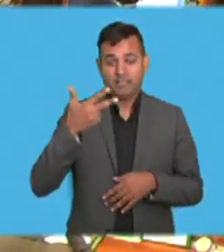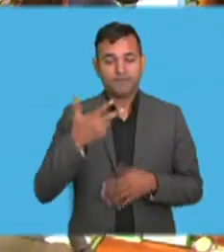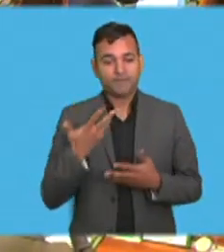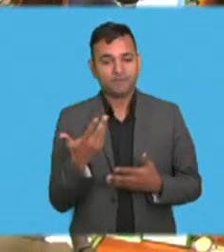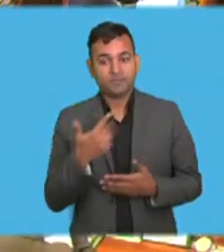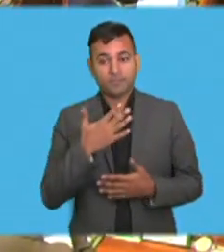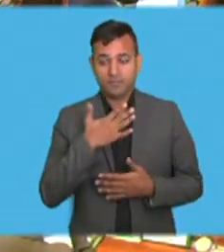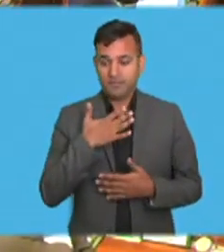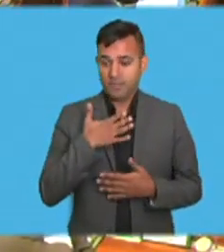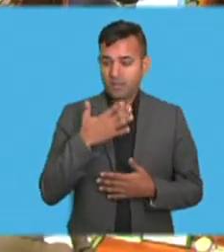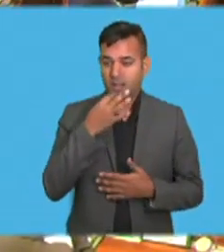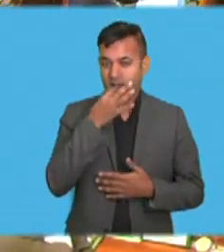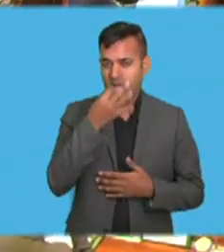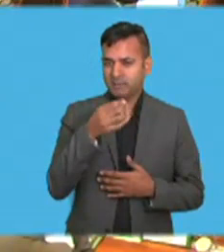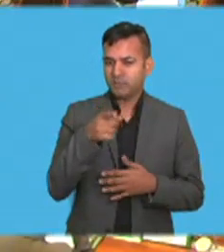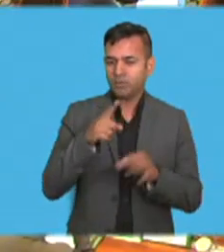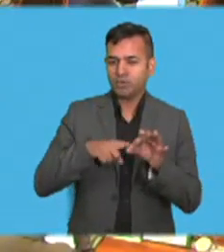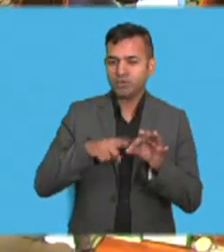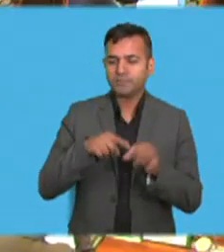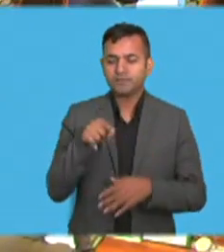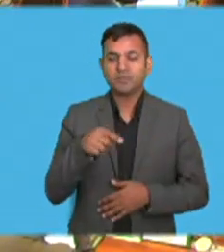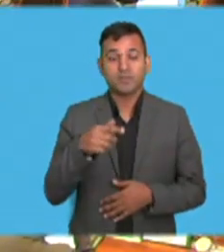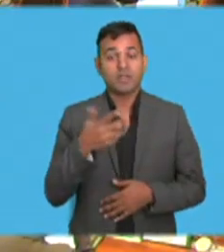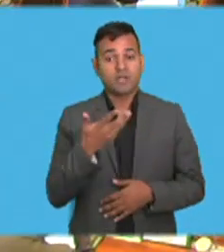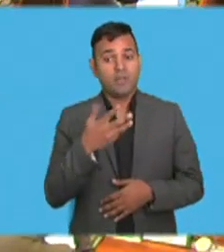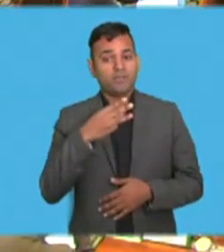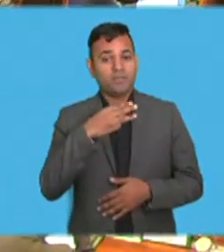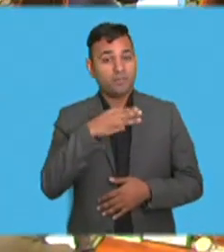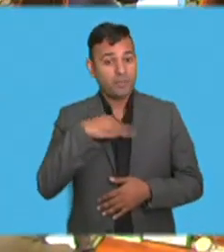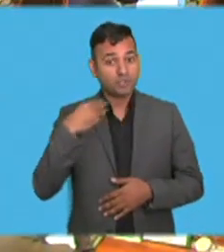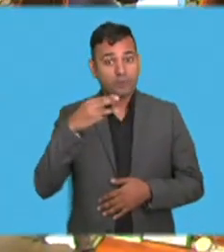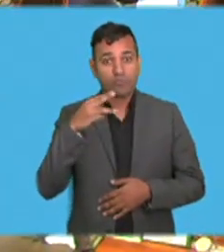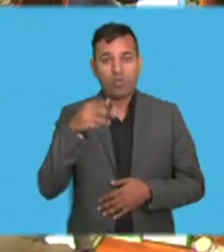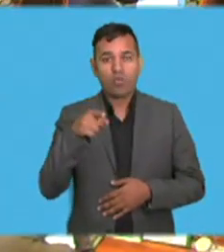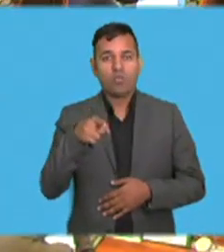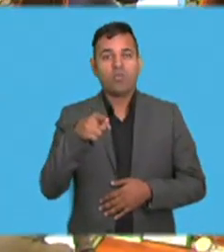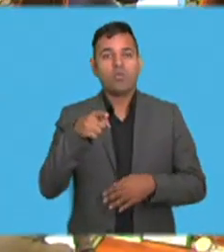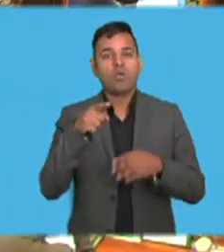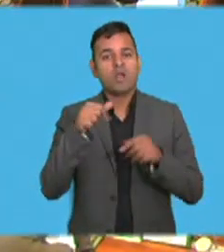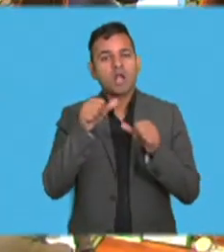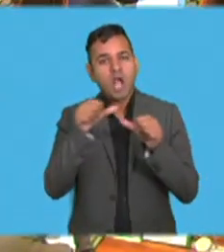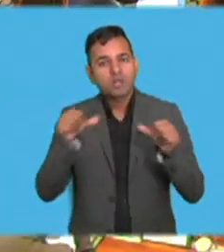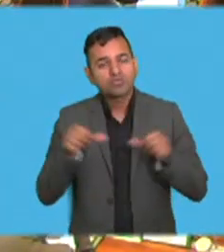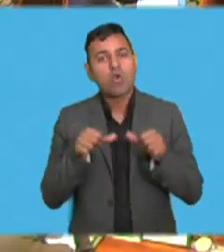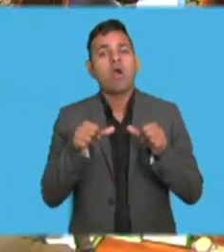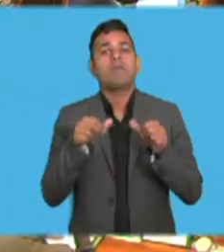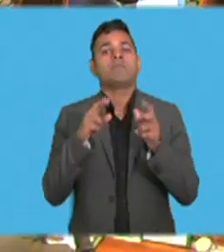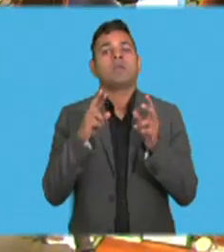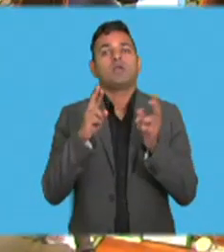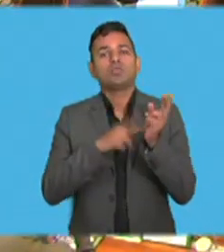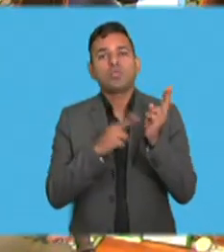Minister for Agriculture, Rural and Maritime Development and Disaster Management and Meteorological Services,